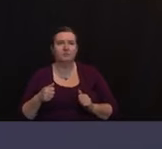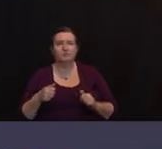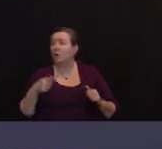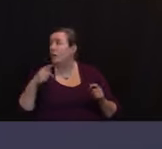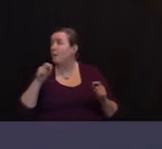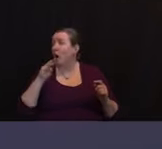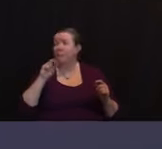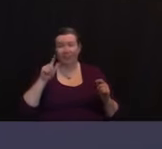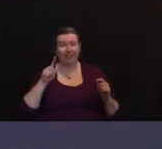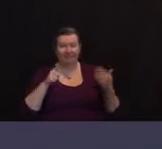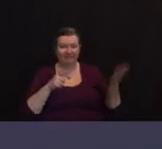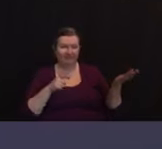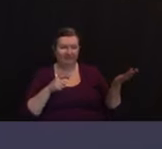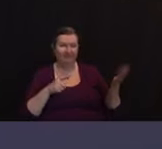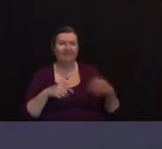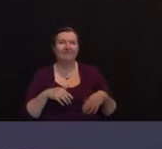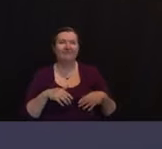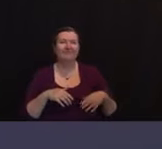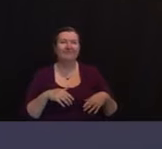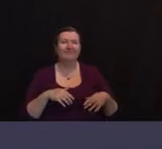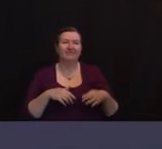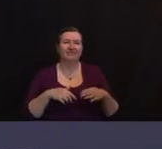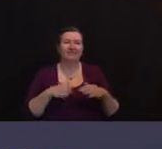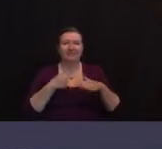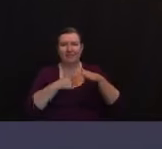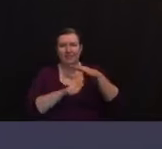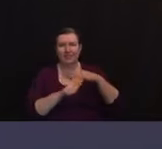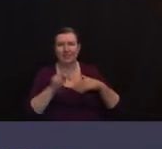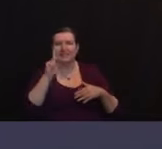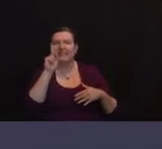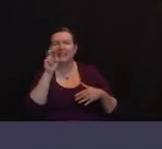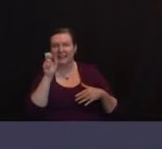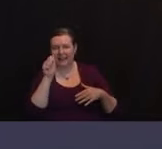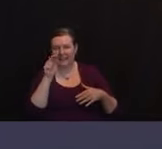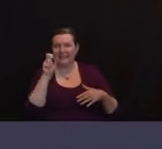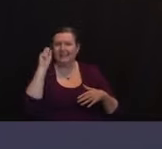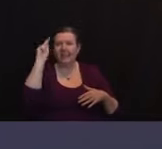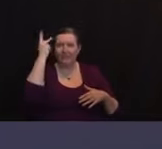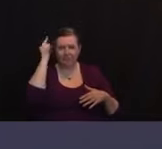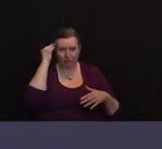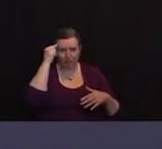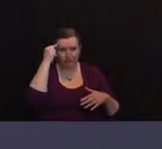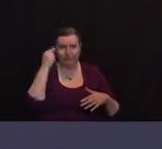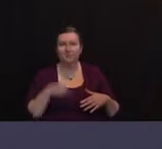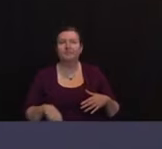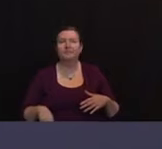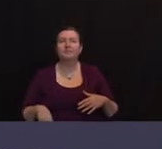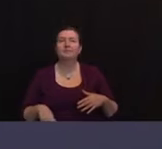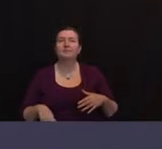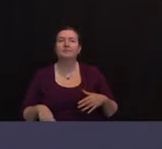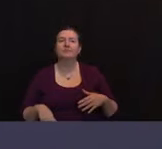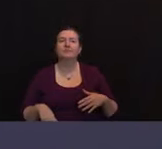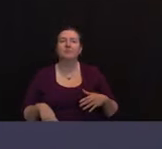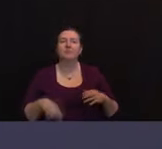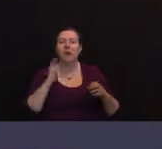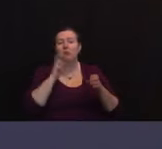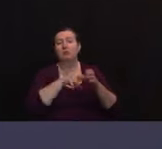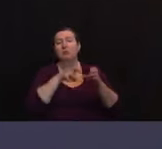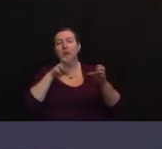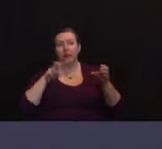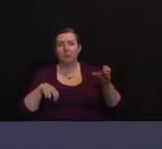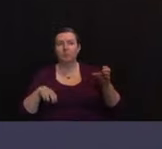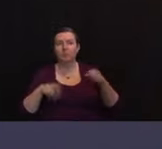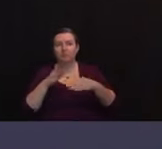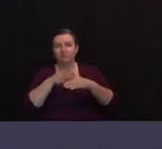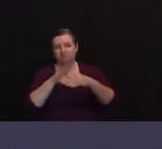just an extraordinary run of public service. And she is going to step down at the end of their session, and I'll bet you that she will